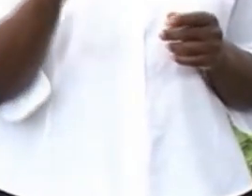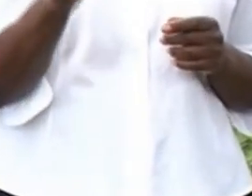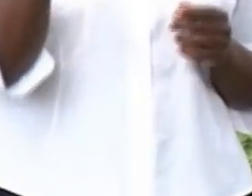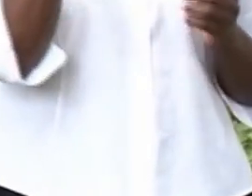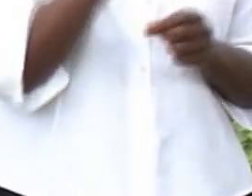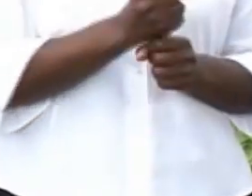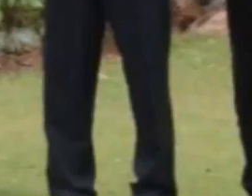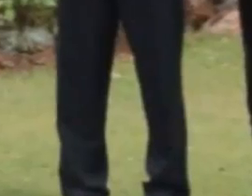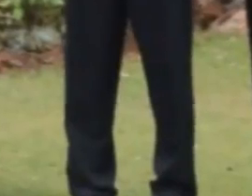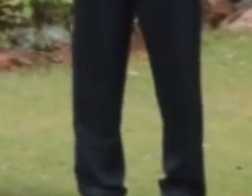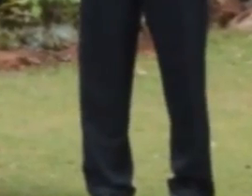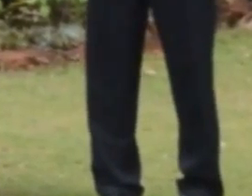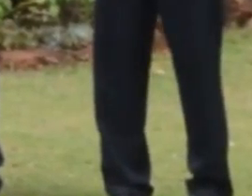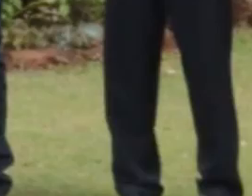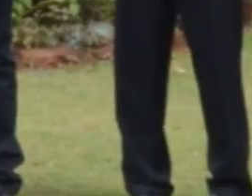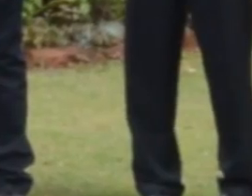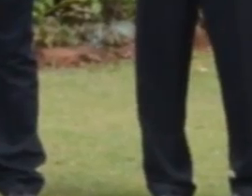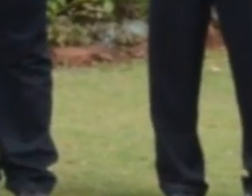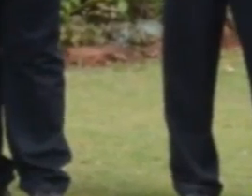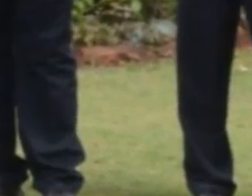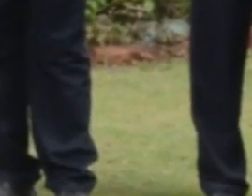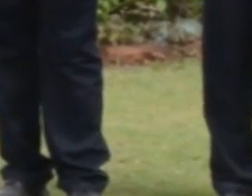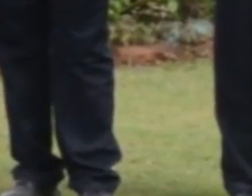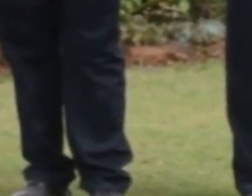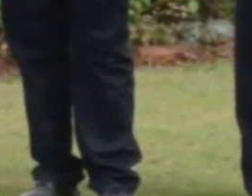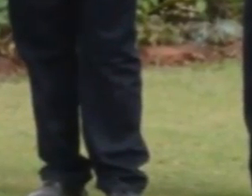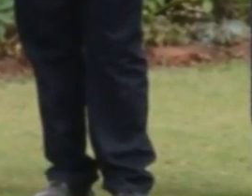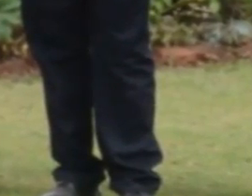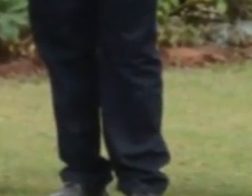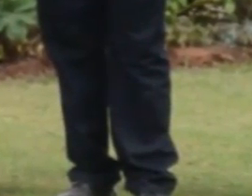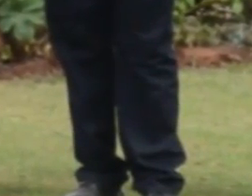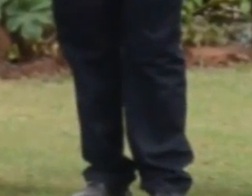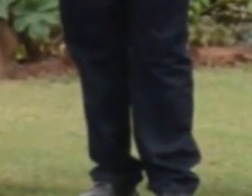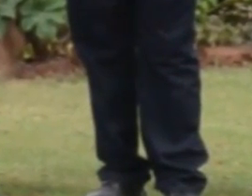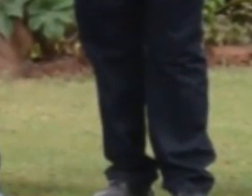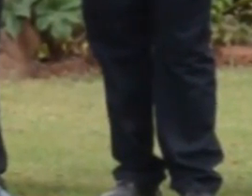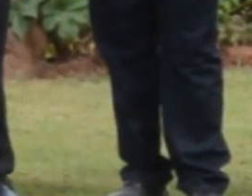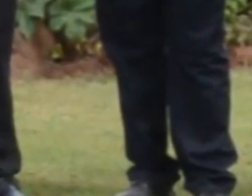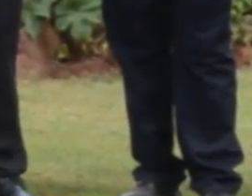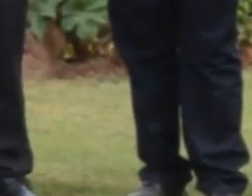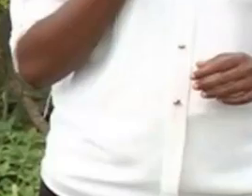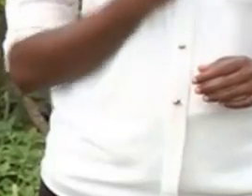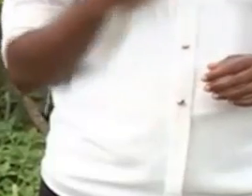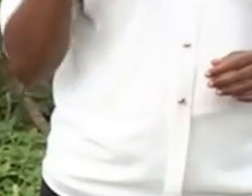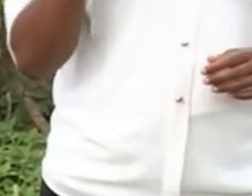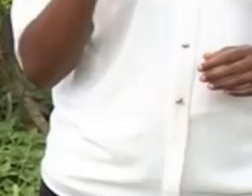learned to trust him so. And I remember it was for me that he